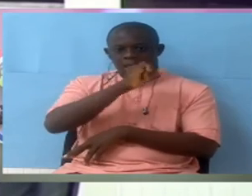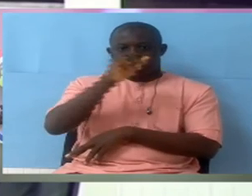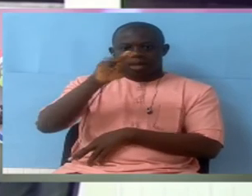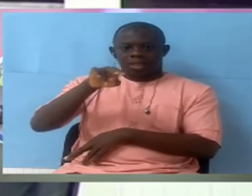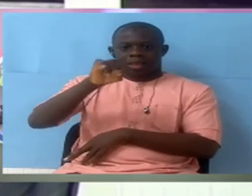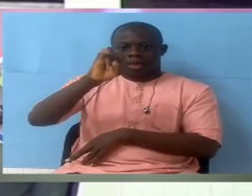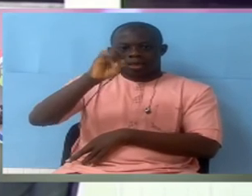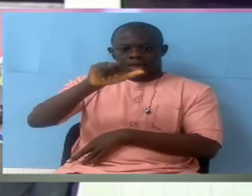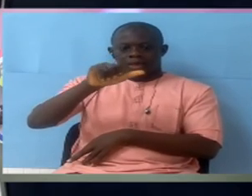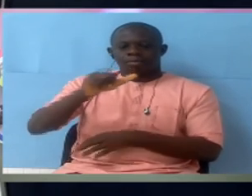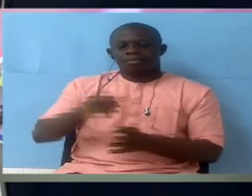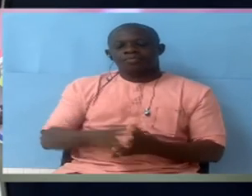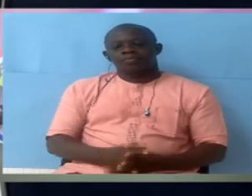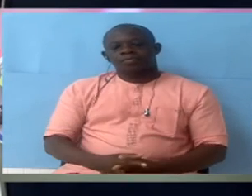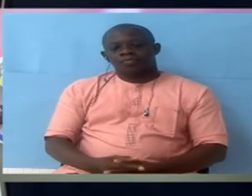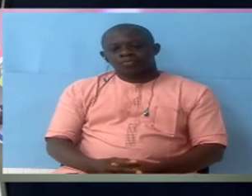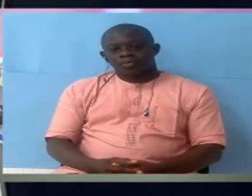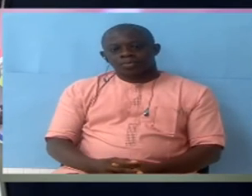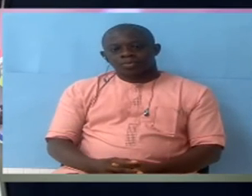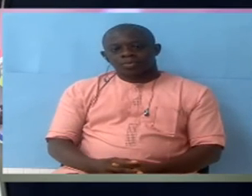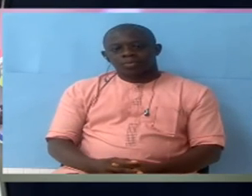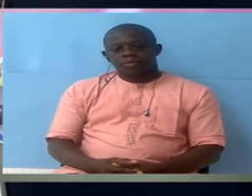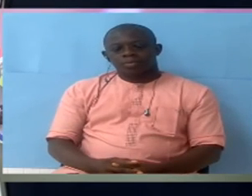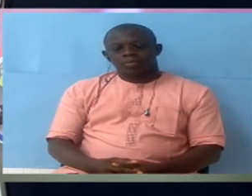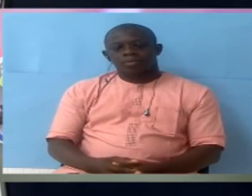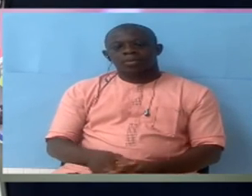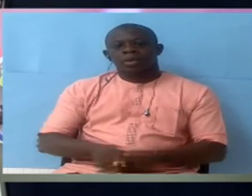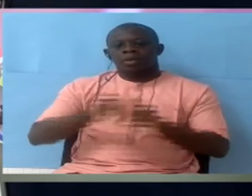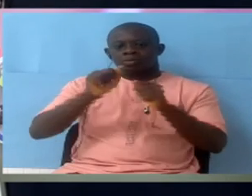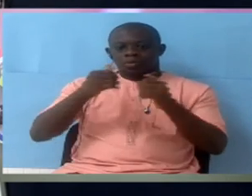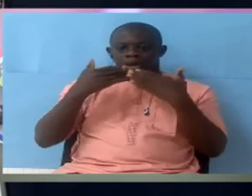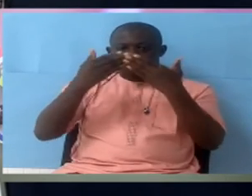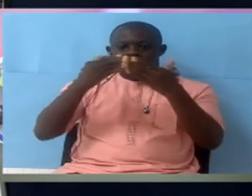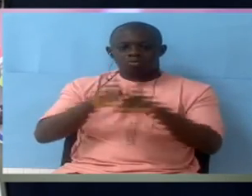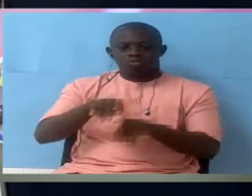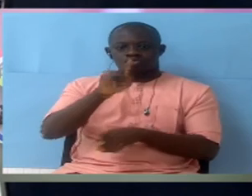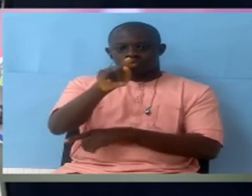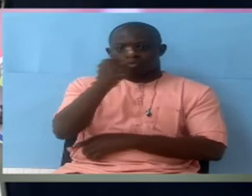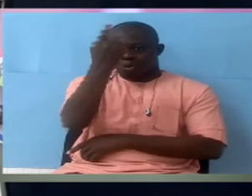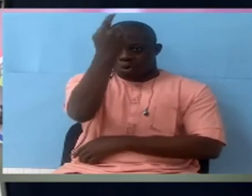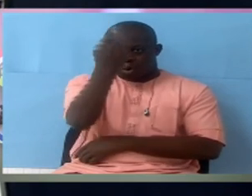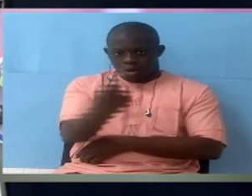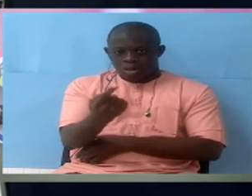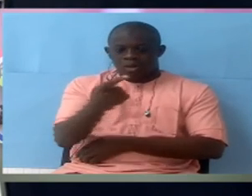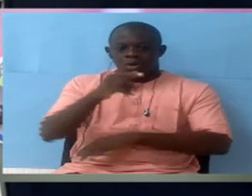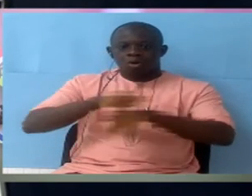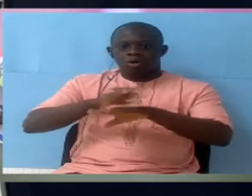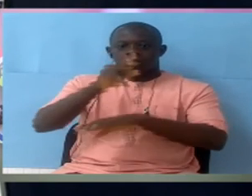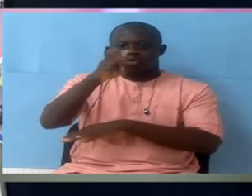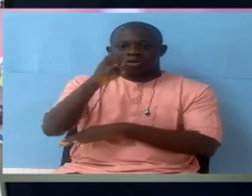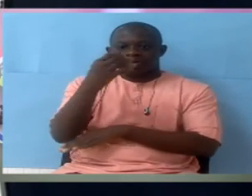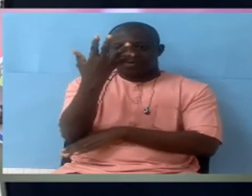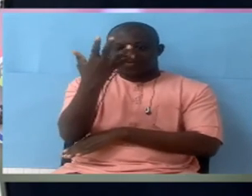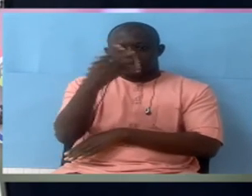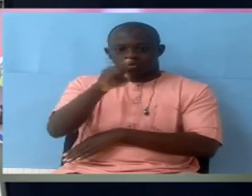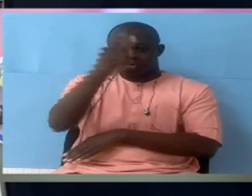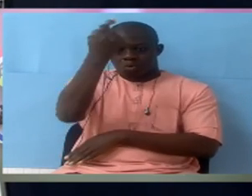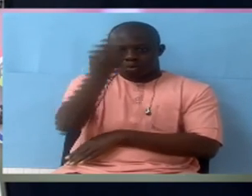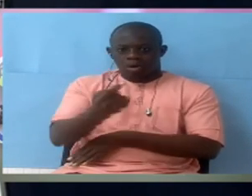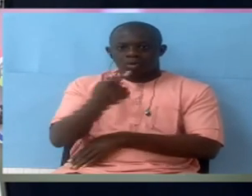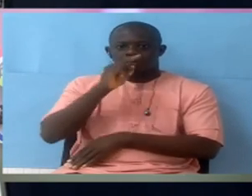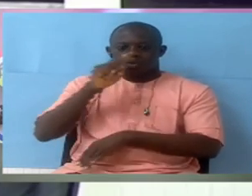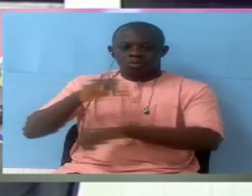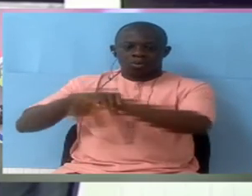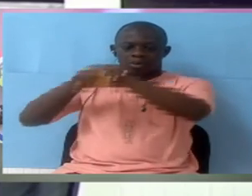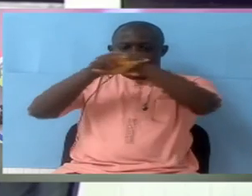bi. Can you tell us whether you are the only one that was taken there on the 25th? Ndax mën nga ñoo wax yo kena lañ